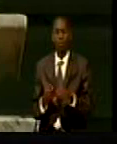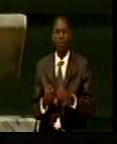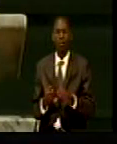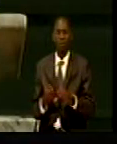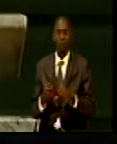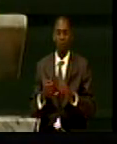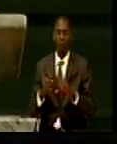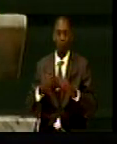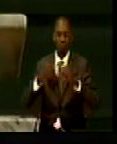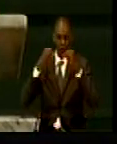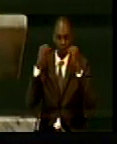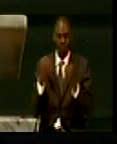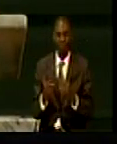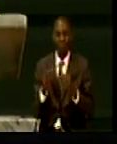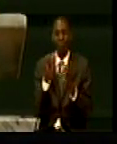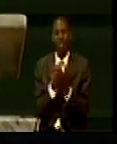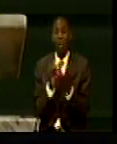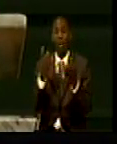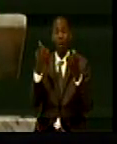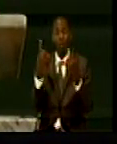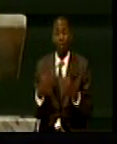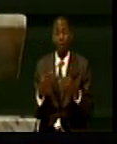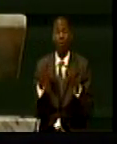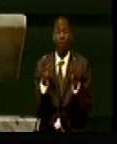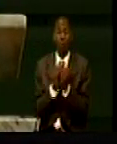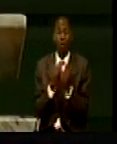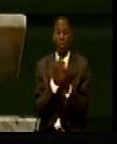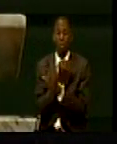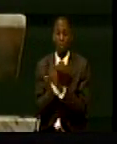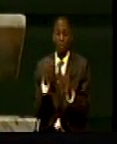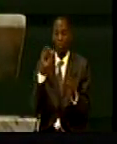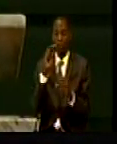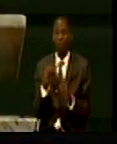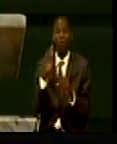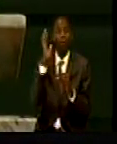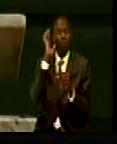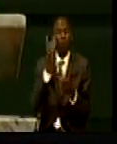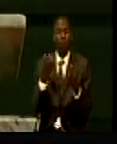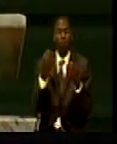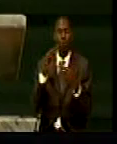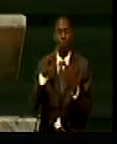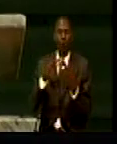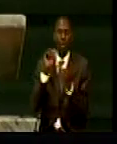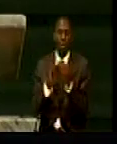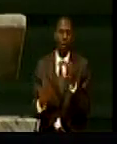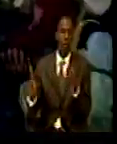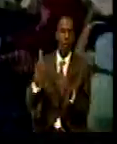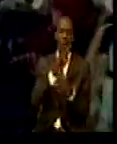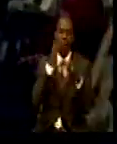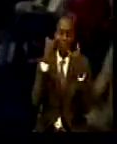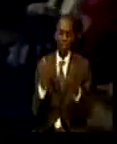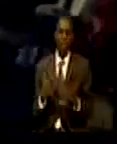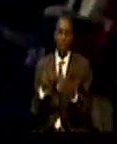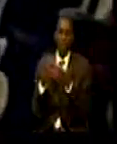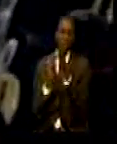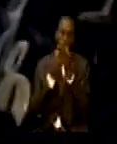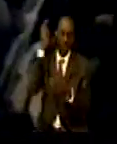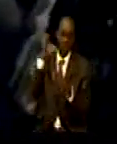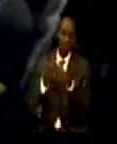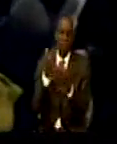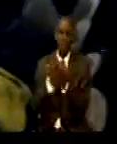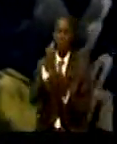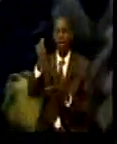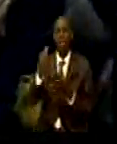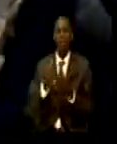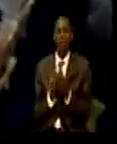stamina that comes with salvation will come to everyone now in Jesus' name. And